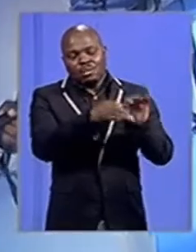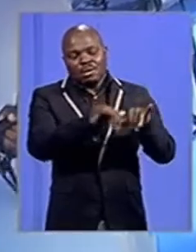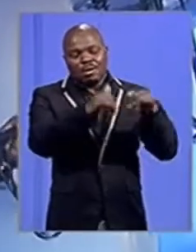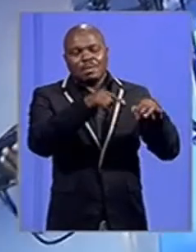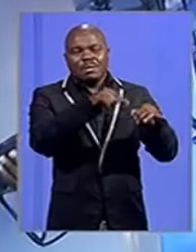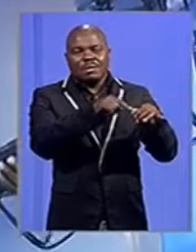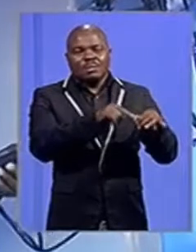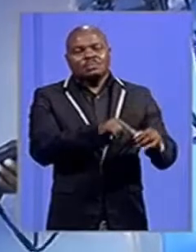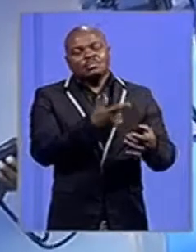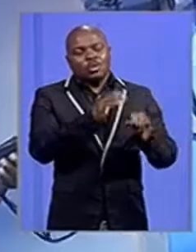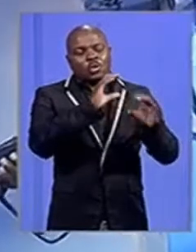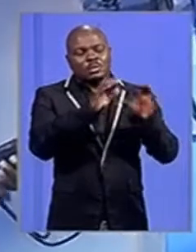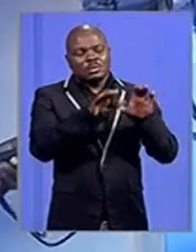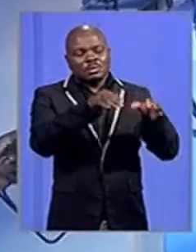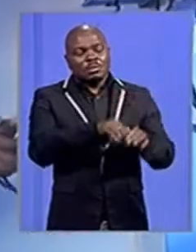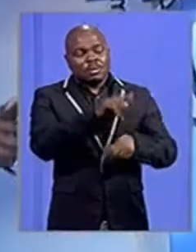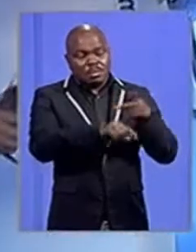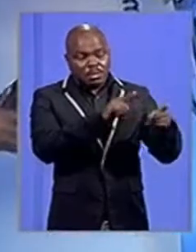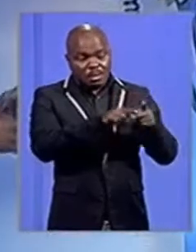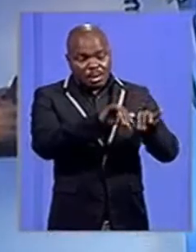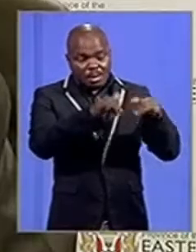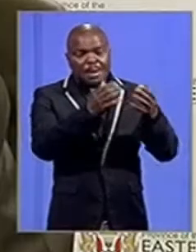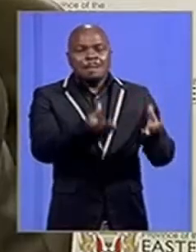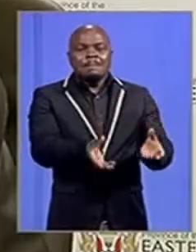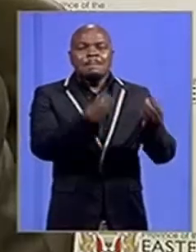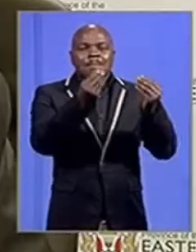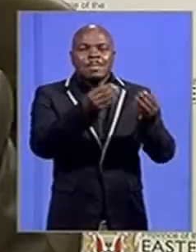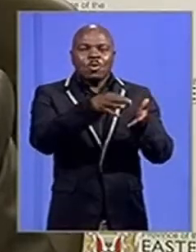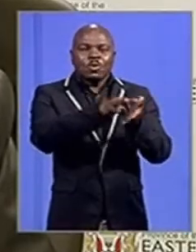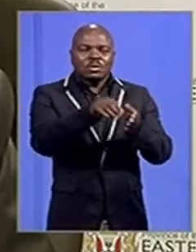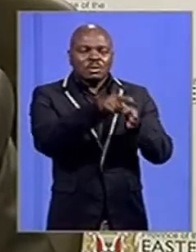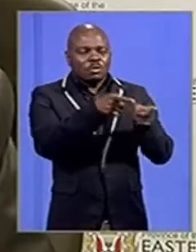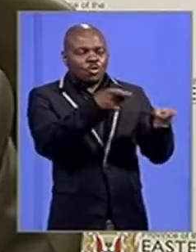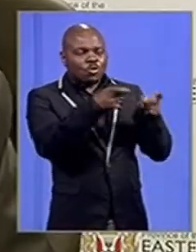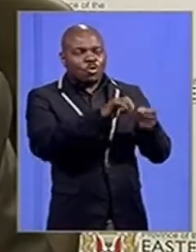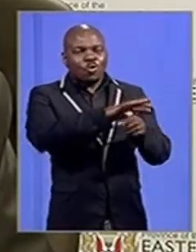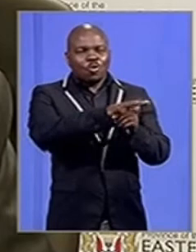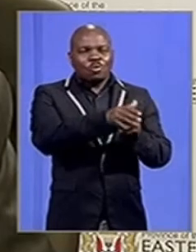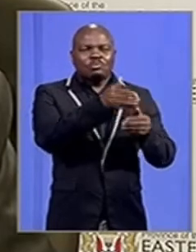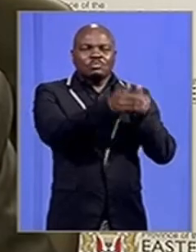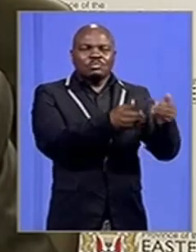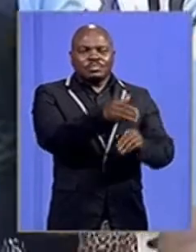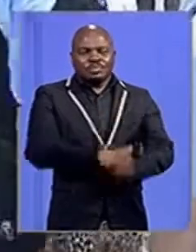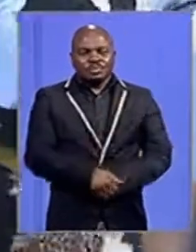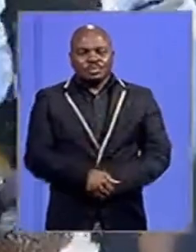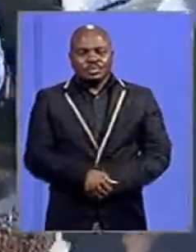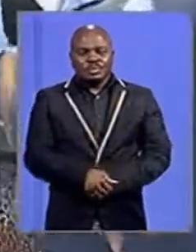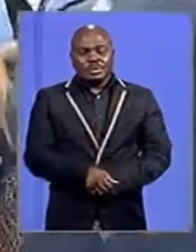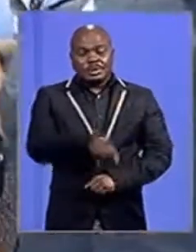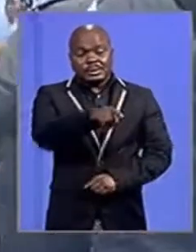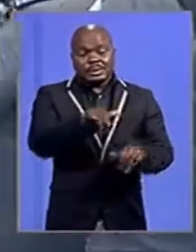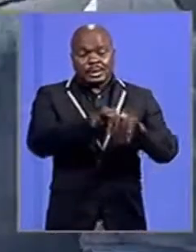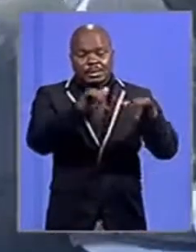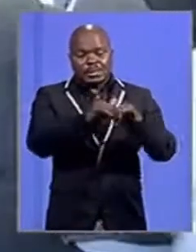sa tlhaelesano seo se supilweng ke lefapha la boitekanelo go tsamaisa merero ya COVID-19. Go begwa gape gore Digital Vibes e